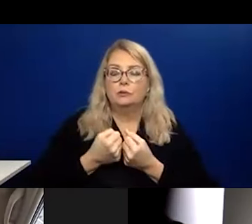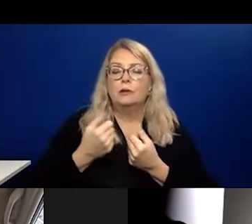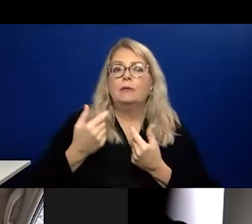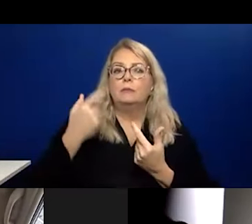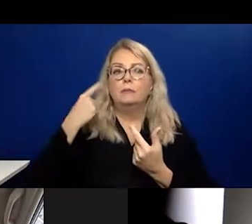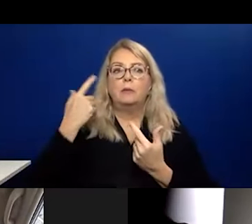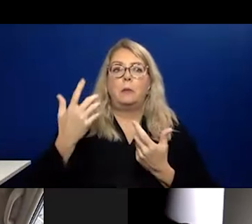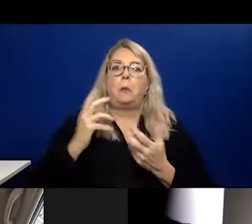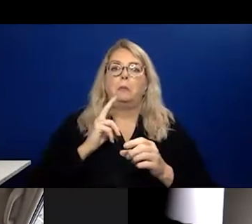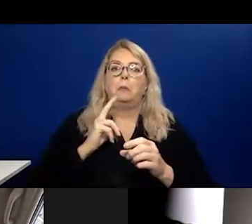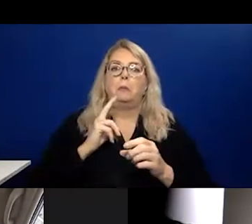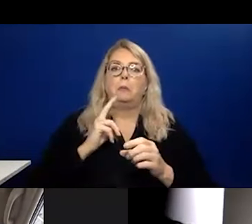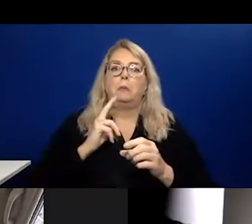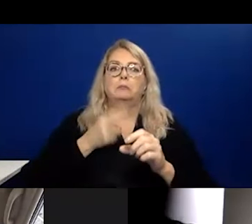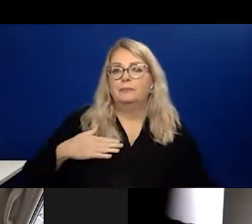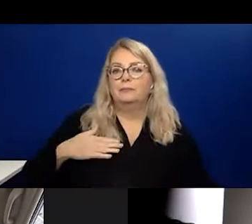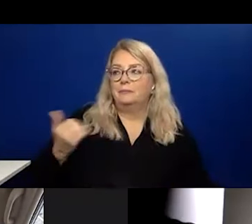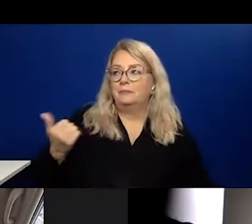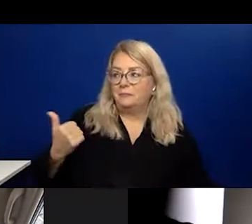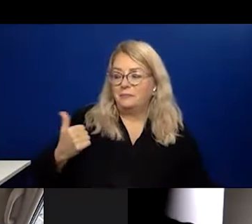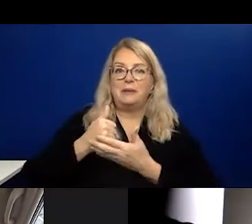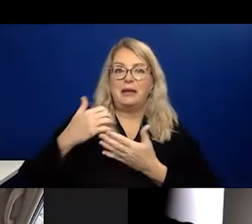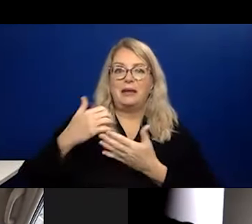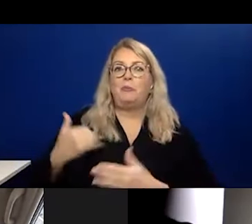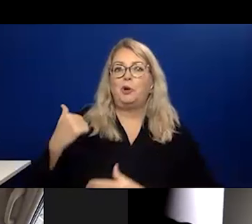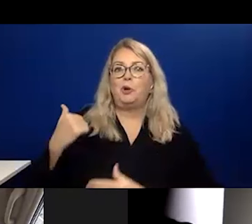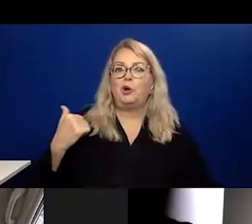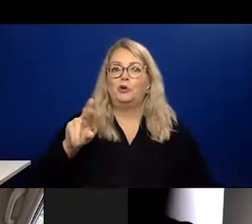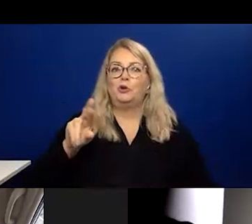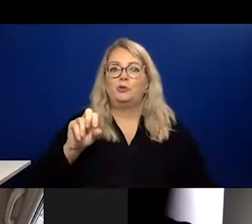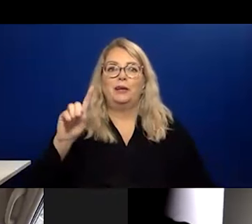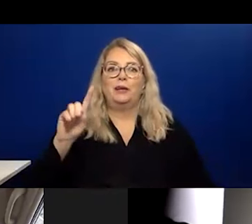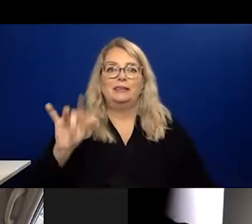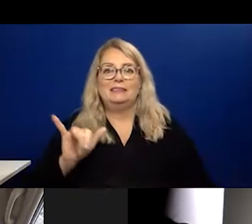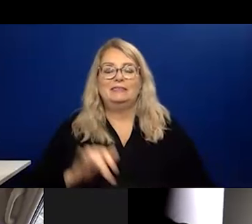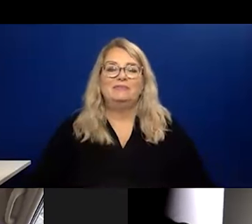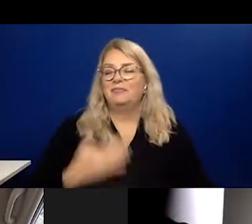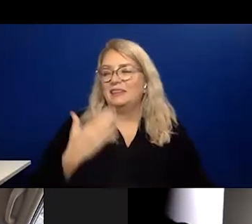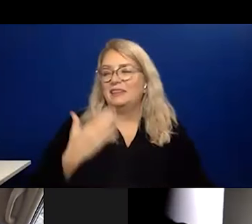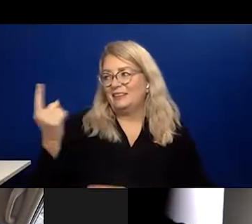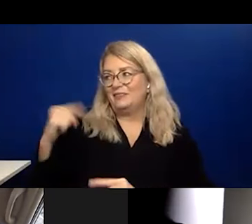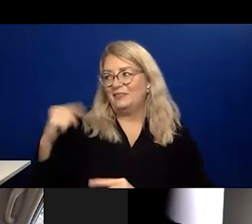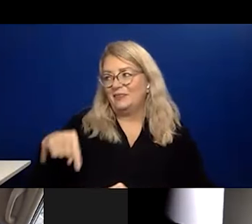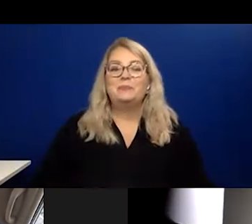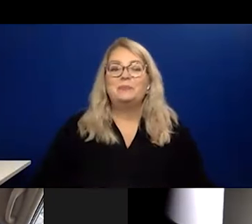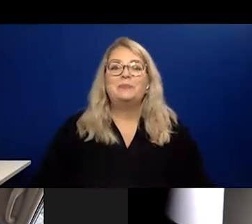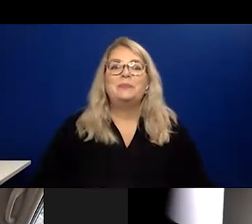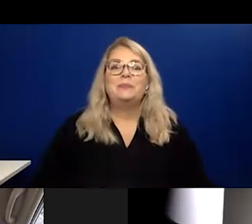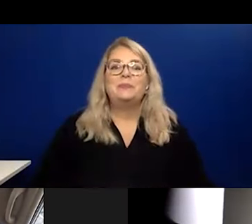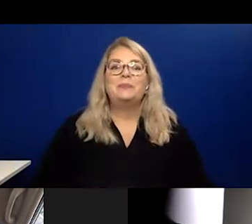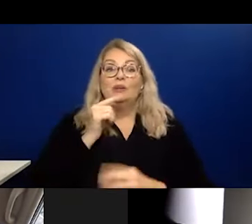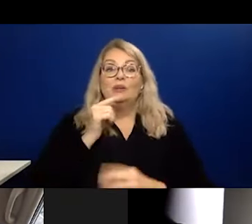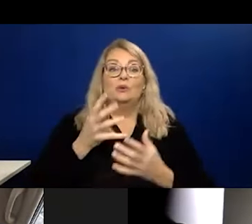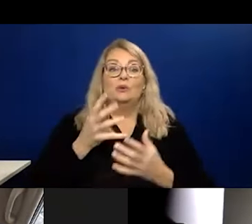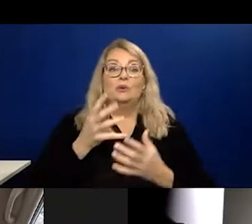is Randy, my helper, student ambassador. Thank you for being here. No problem. All right. Who would like to start? I'll start with, I see